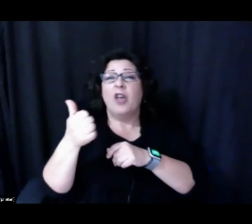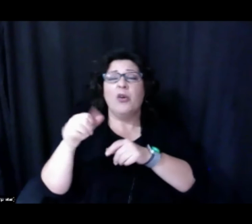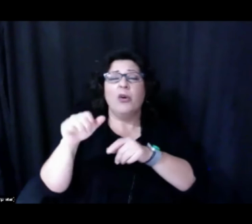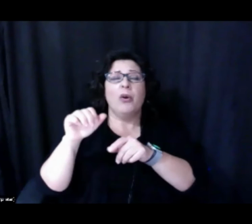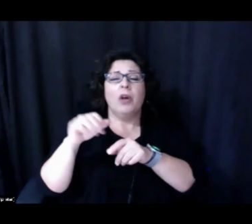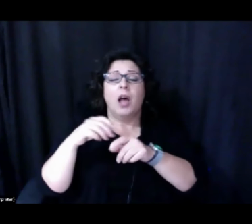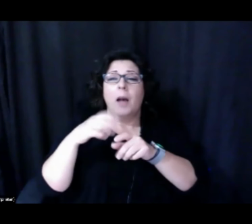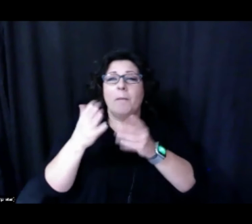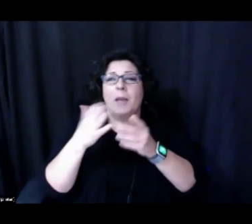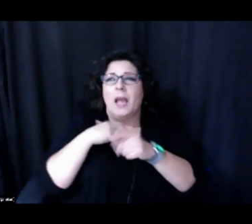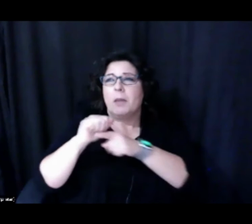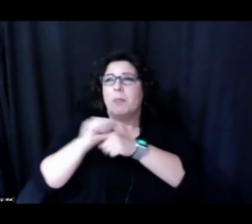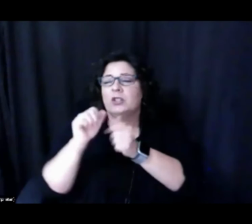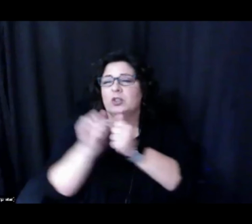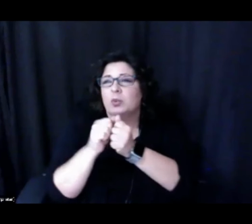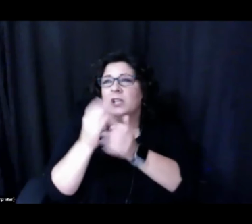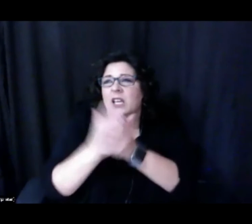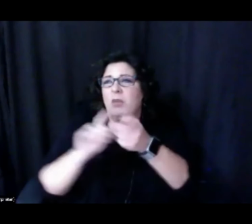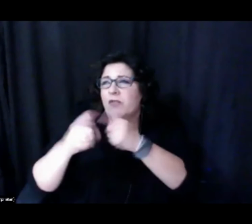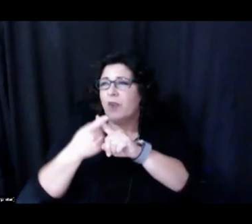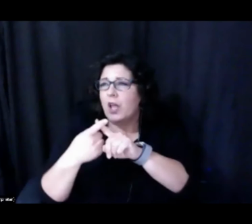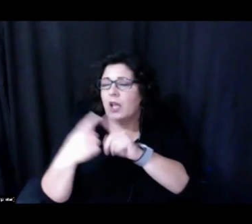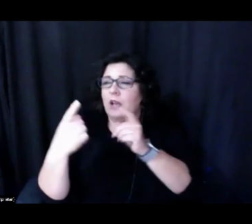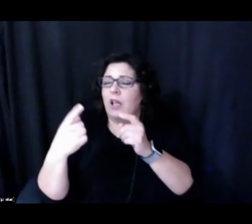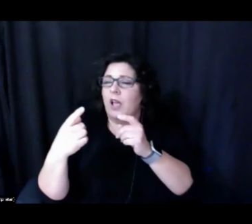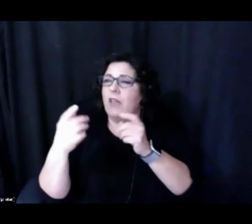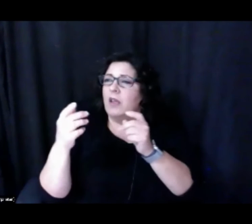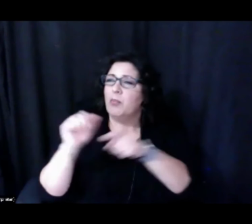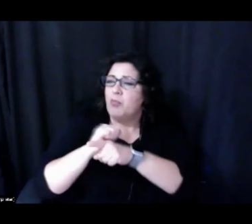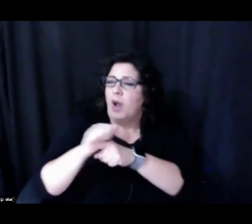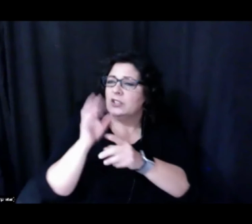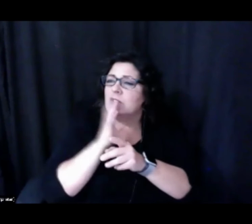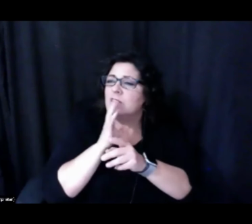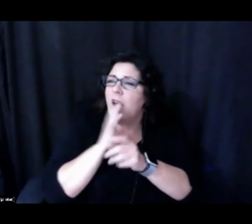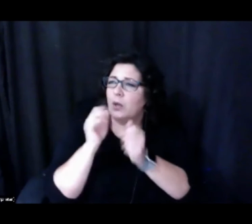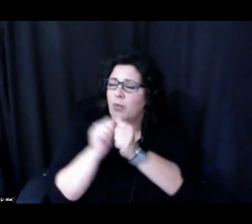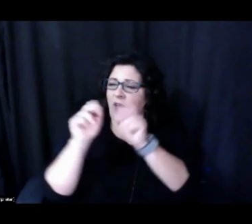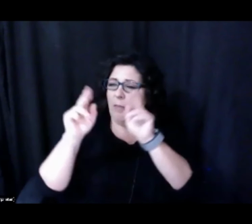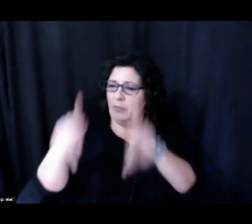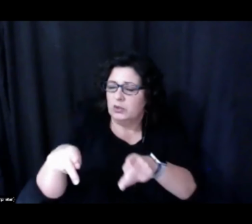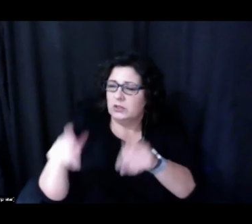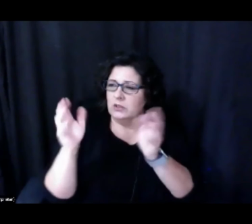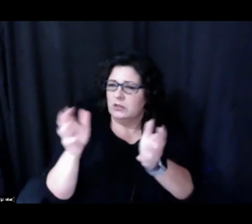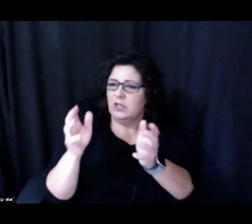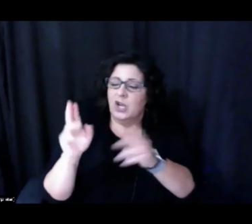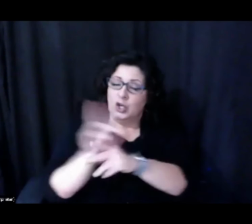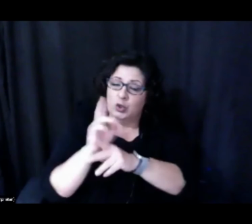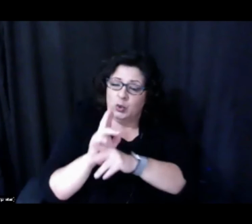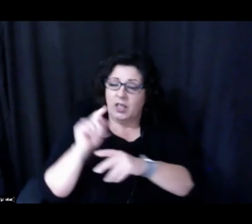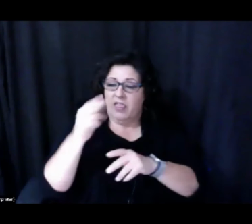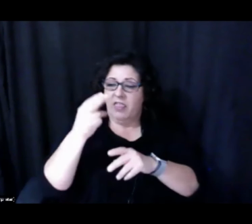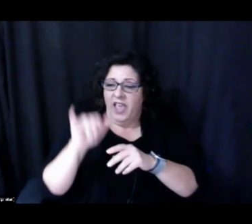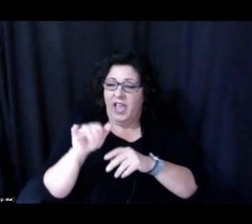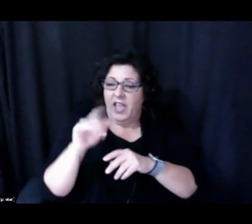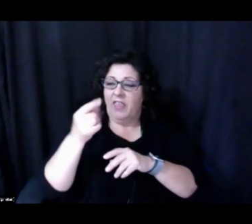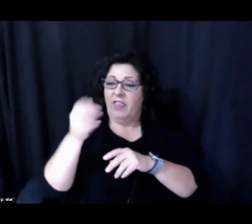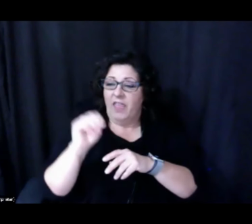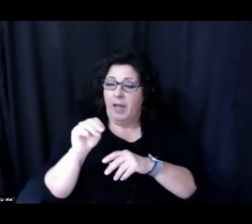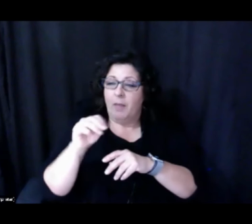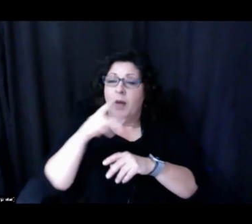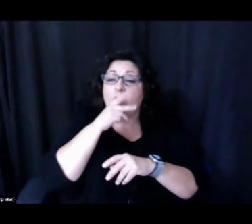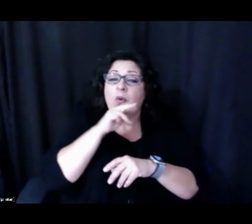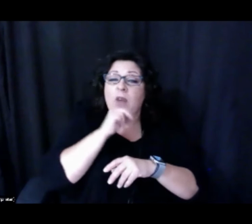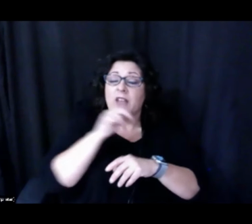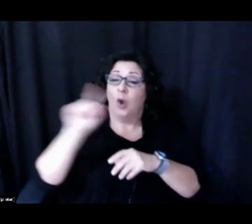get with a buddy and practice having a conversation and using they, them pronouns only. When I